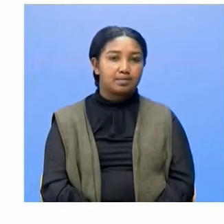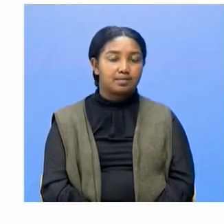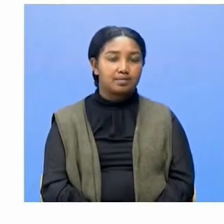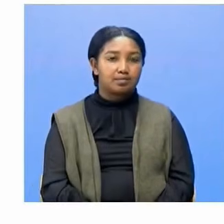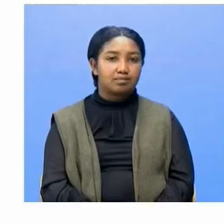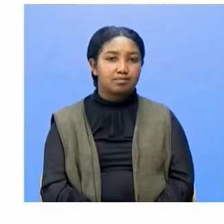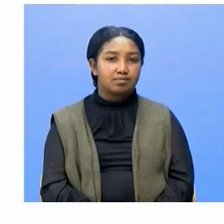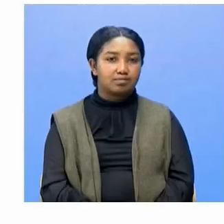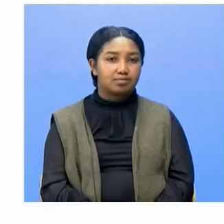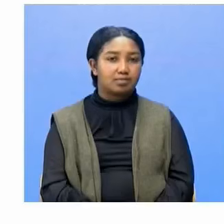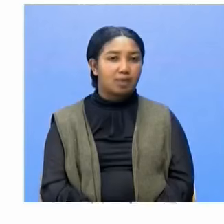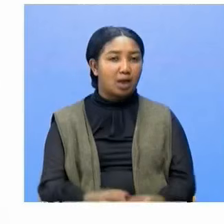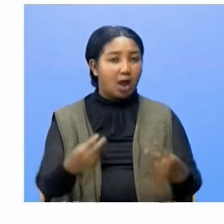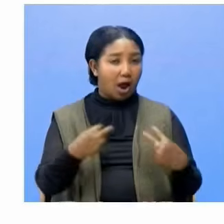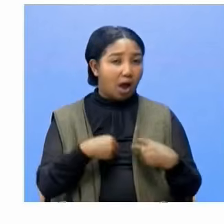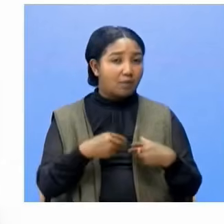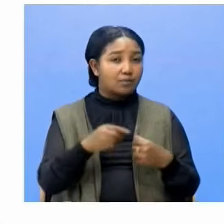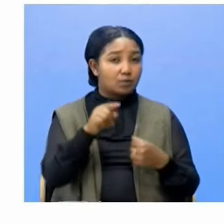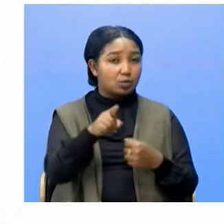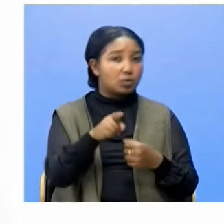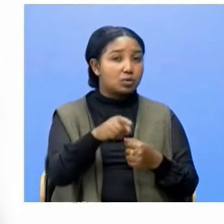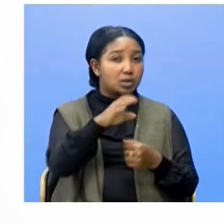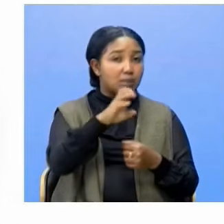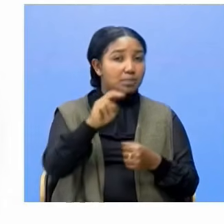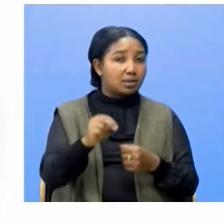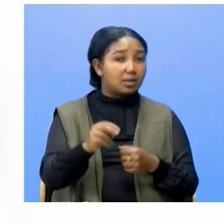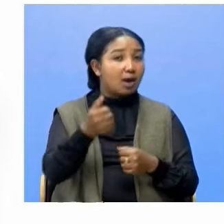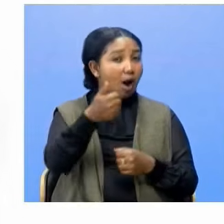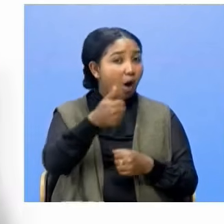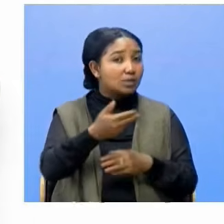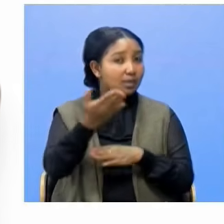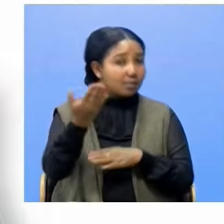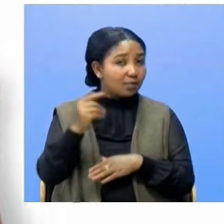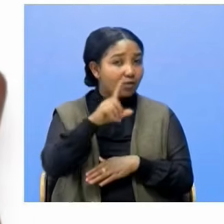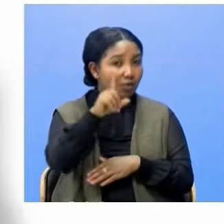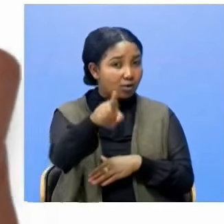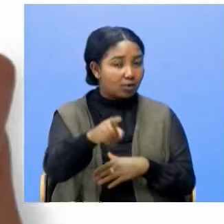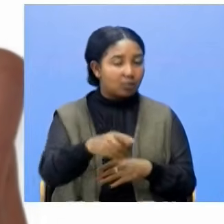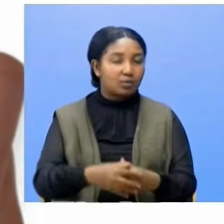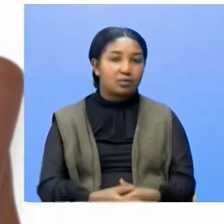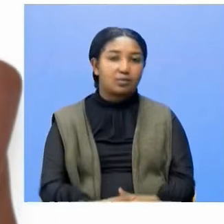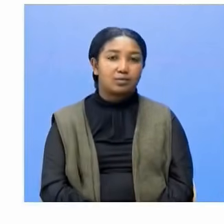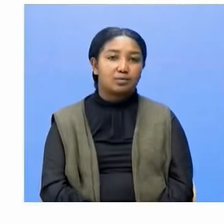You can say, have you been in Hawassa before or,